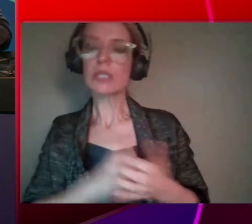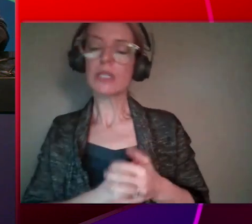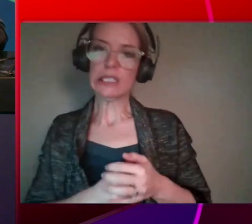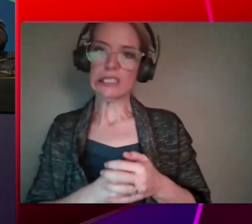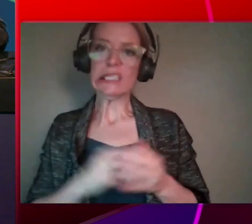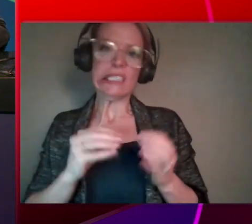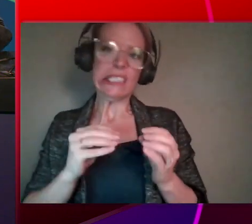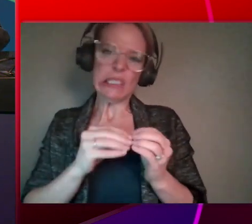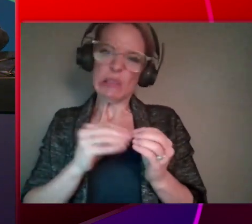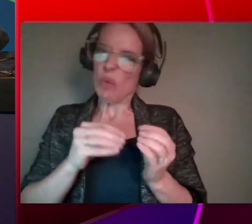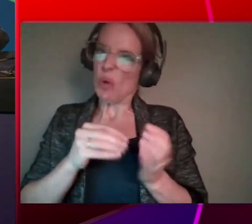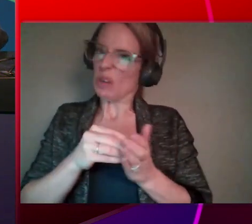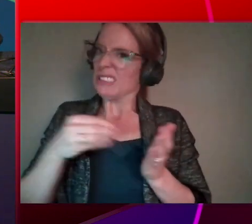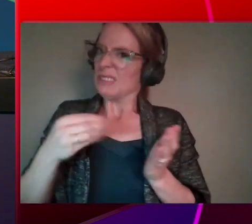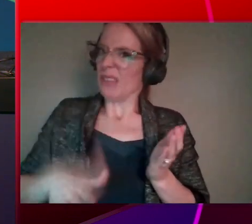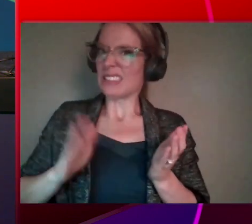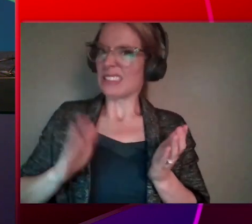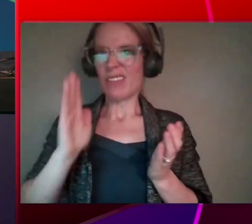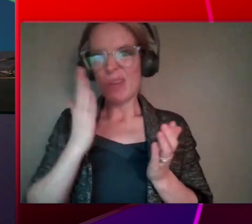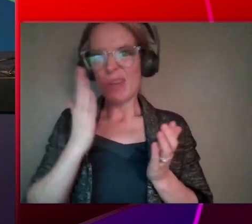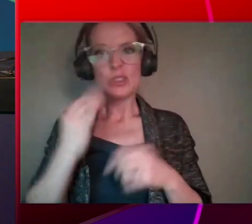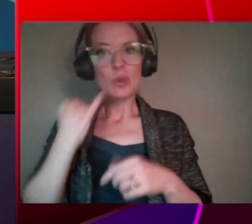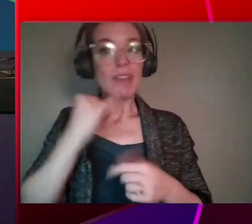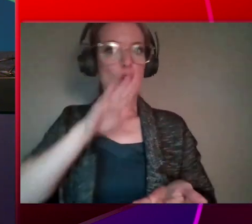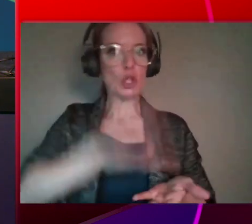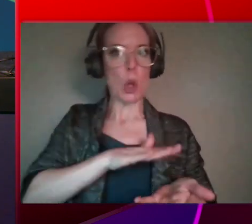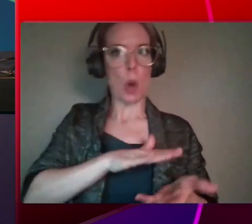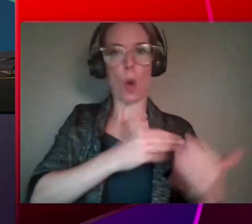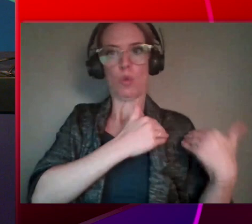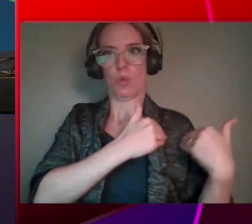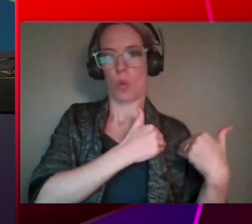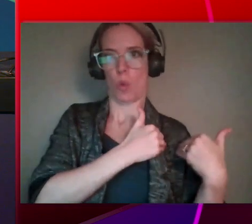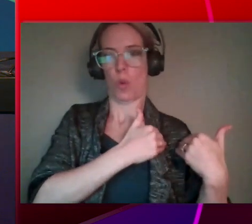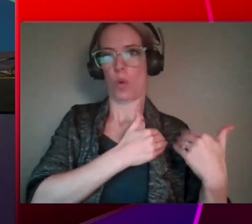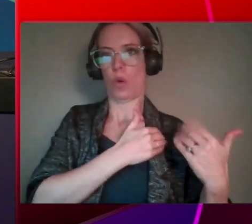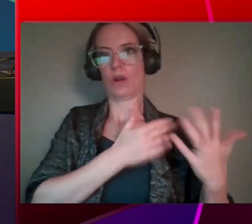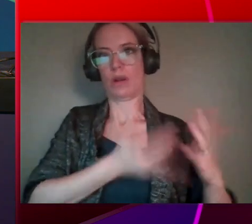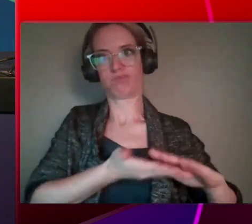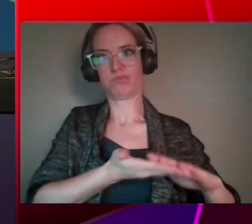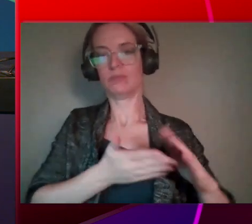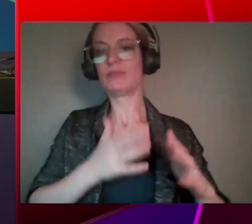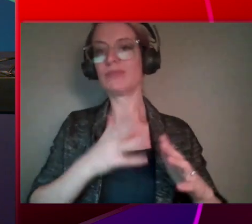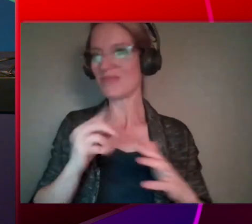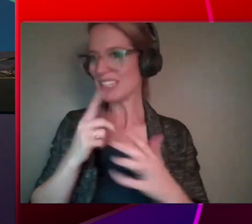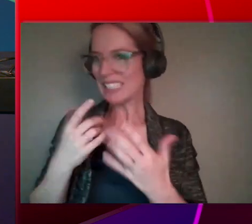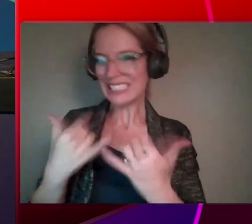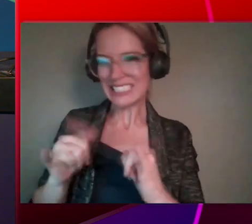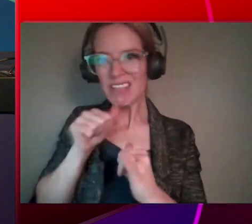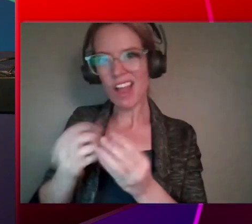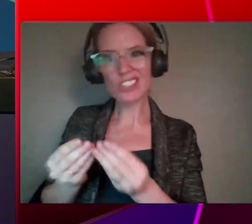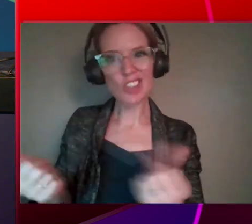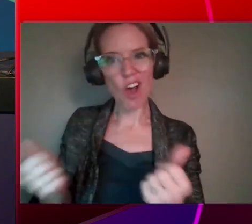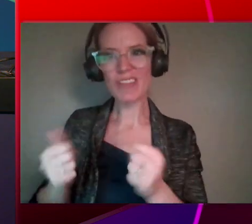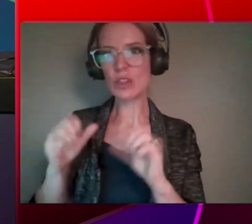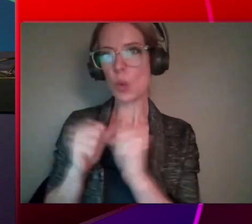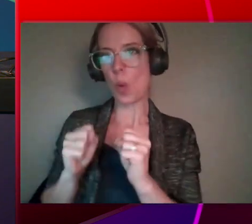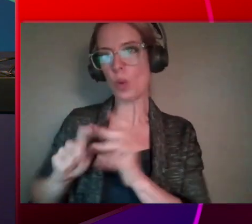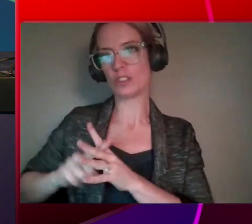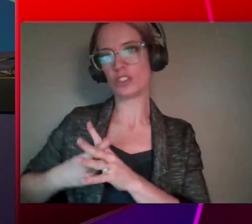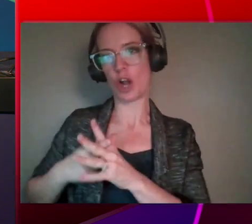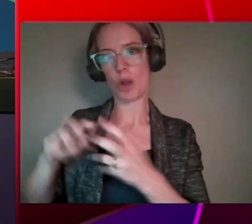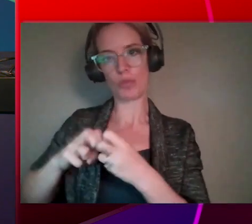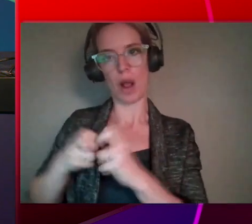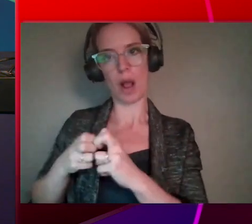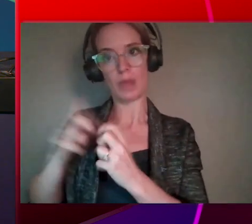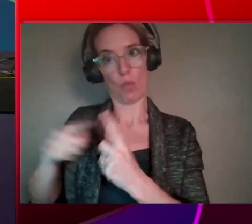be when you're at low load, and it is not really solving the cold start problem under high load. And so